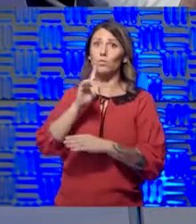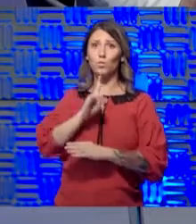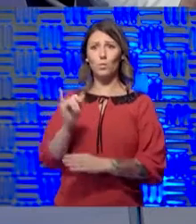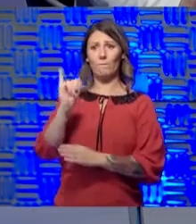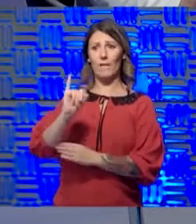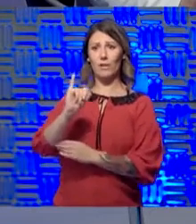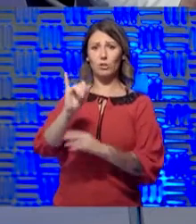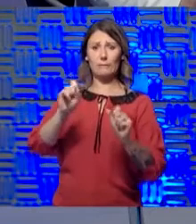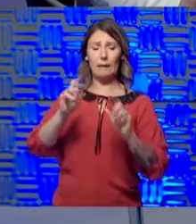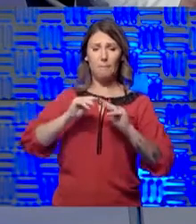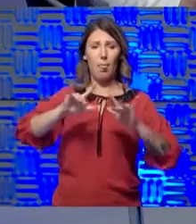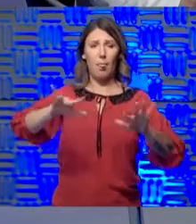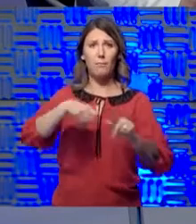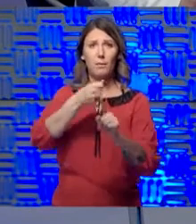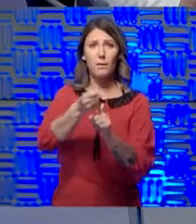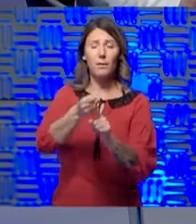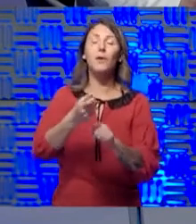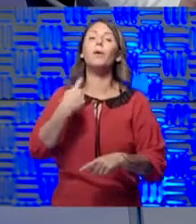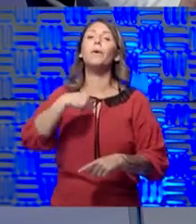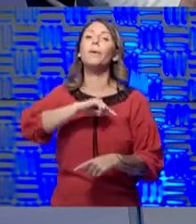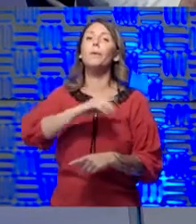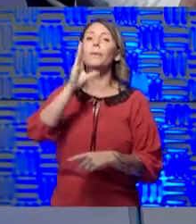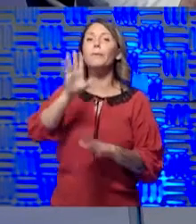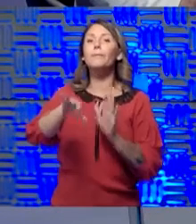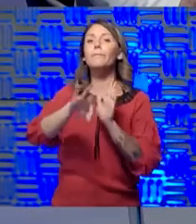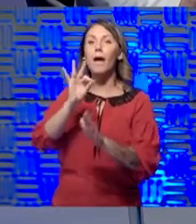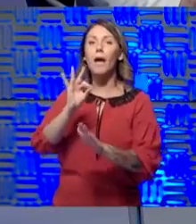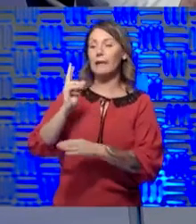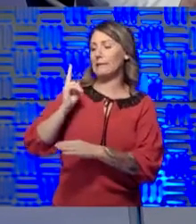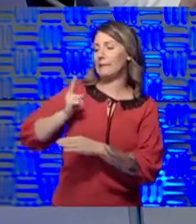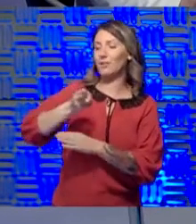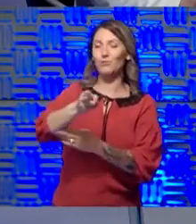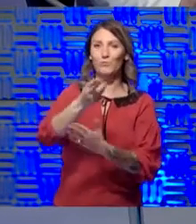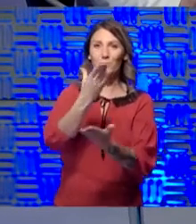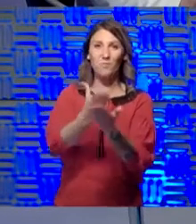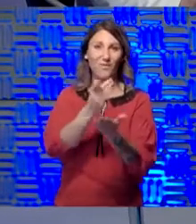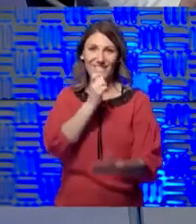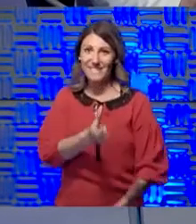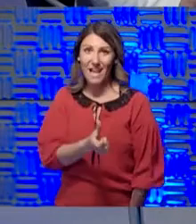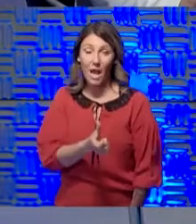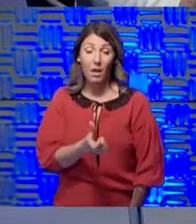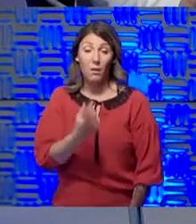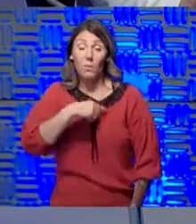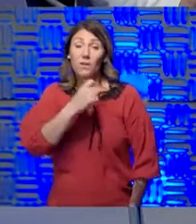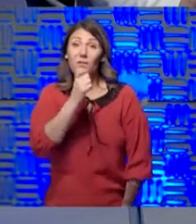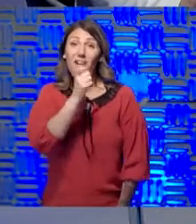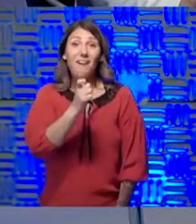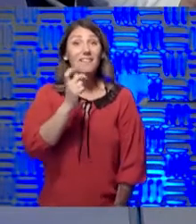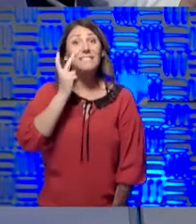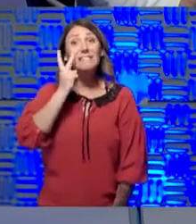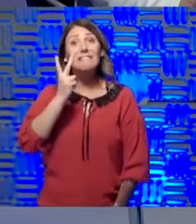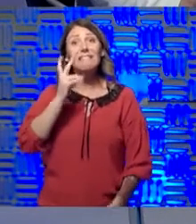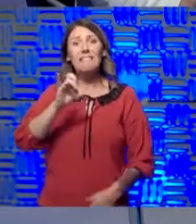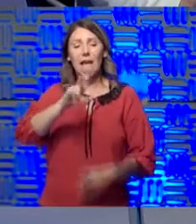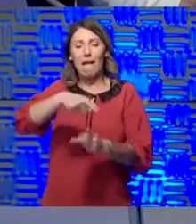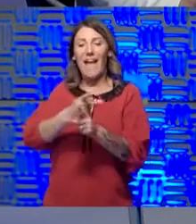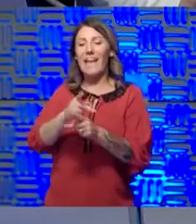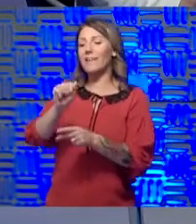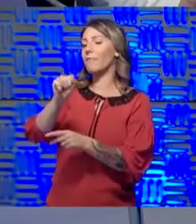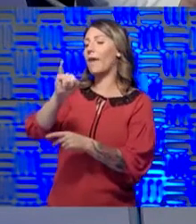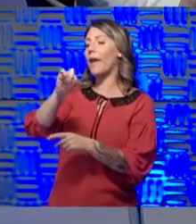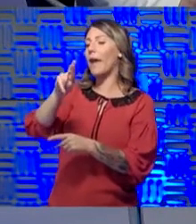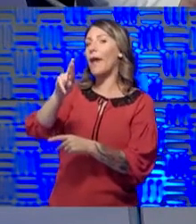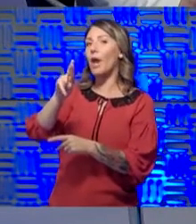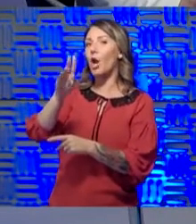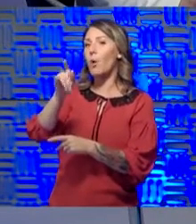is that history will prove that it's not. Mostly because we're not seeing that type of airborne infection being, because otherwise we'd all